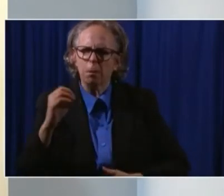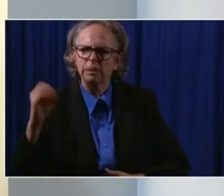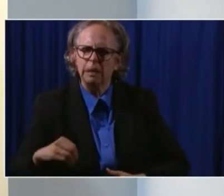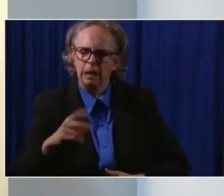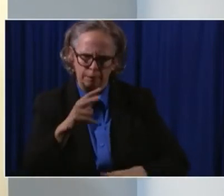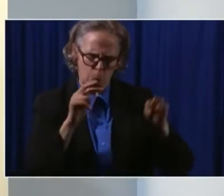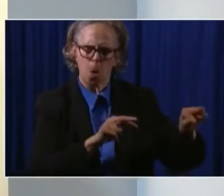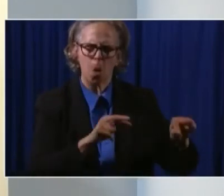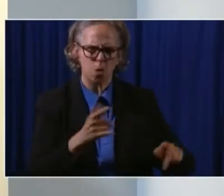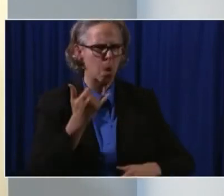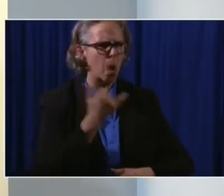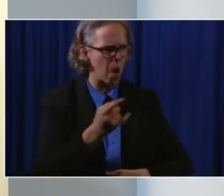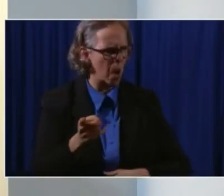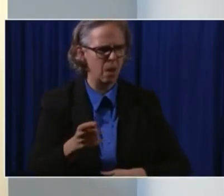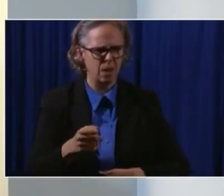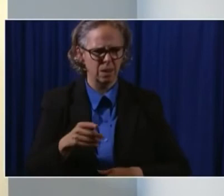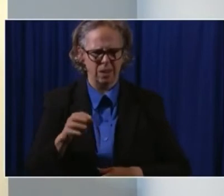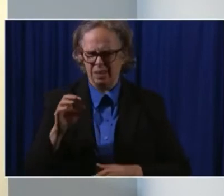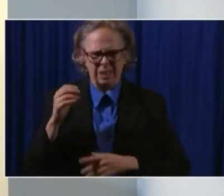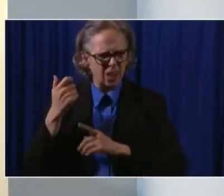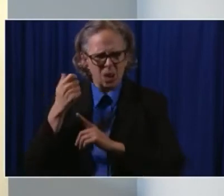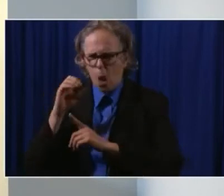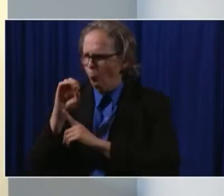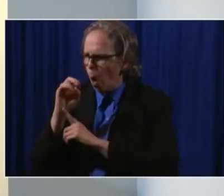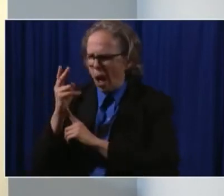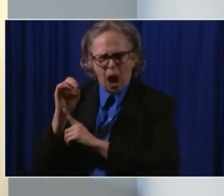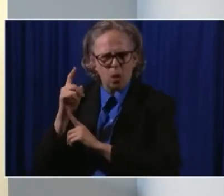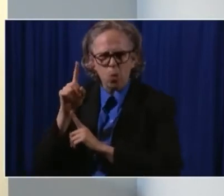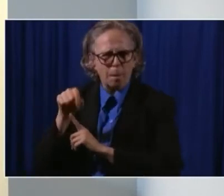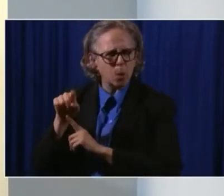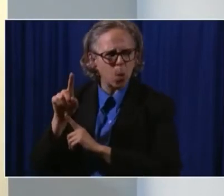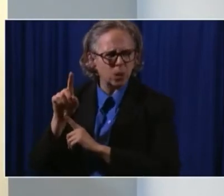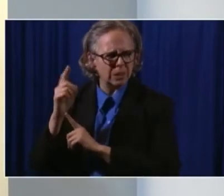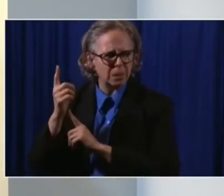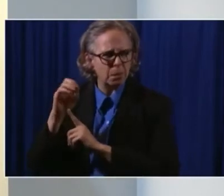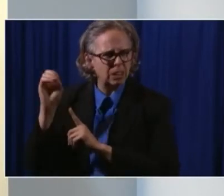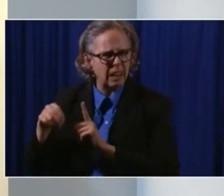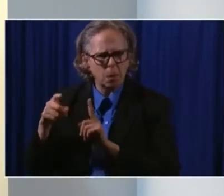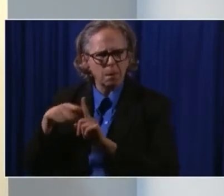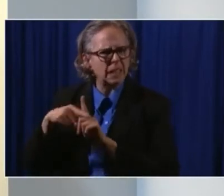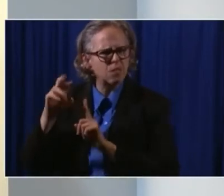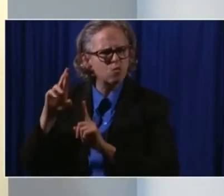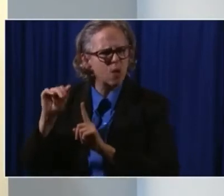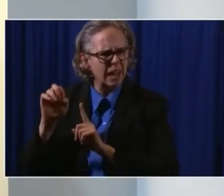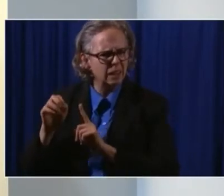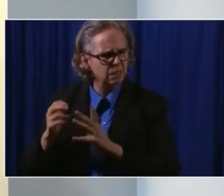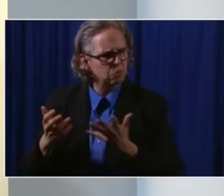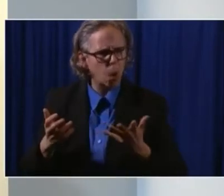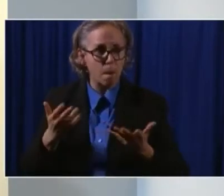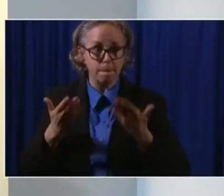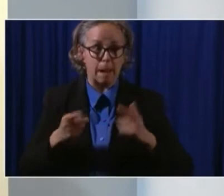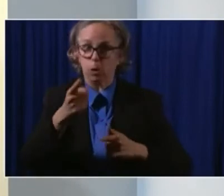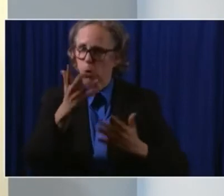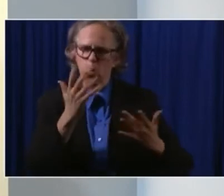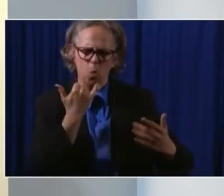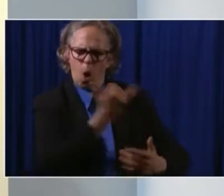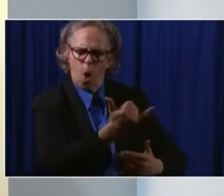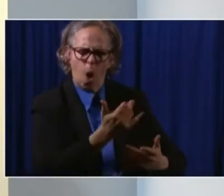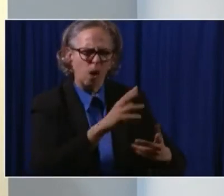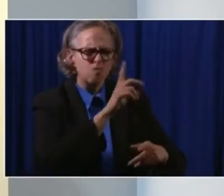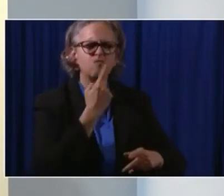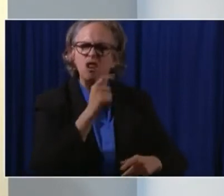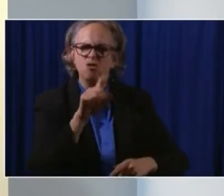1.4% positive for antibody testing. So you may want to go check with the Red Cross and some other, because I hope you're right. I hope the number is higher,